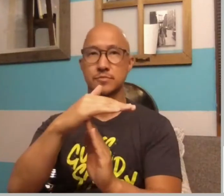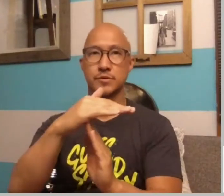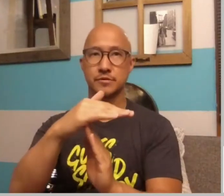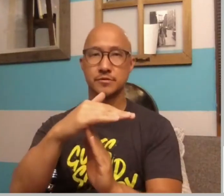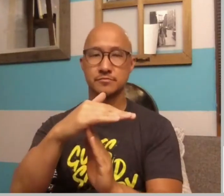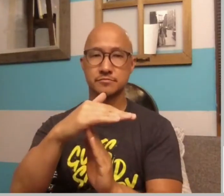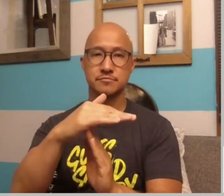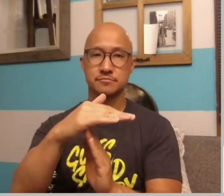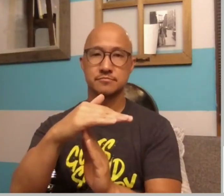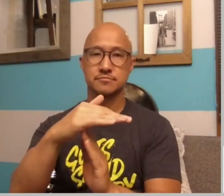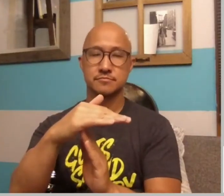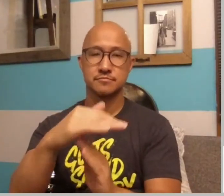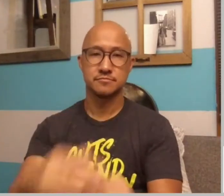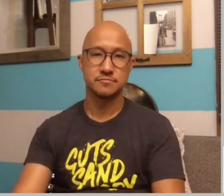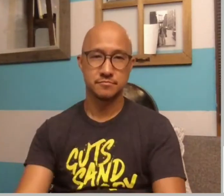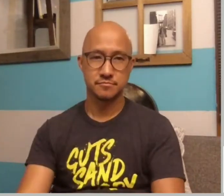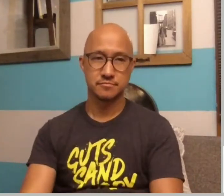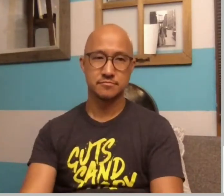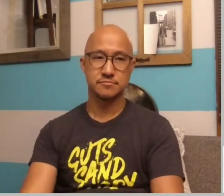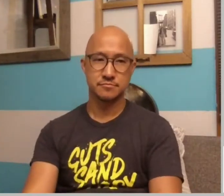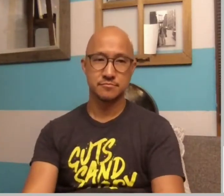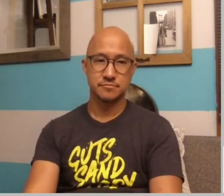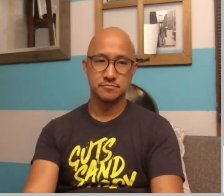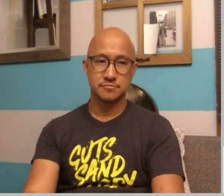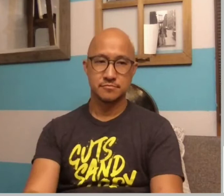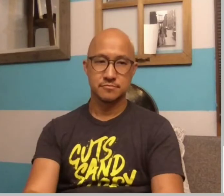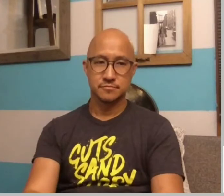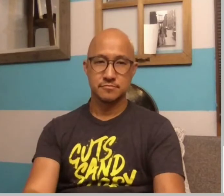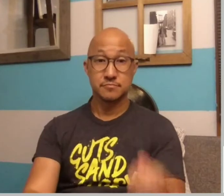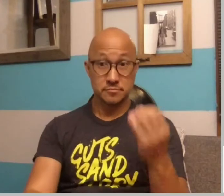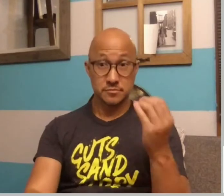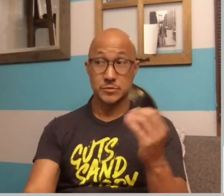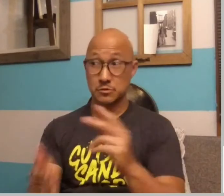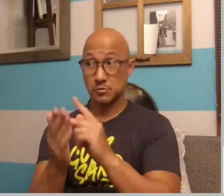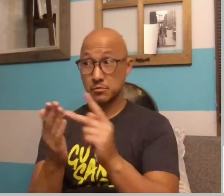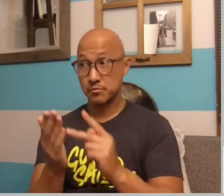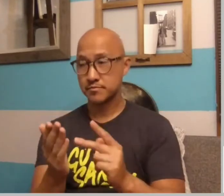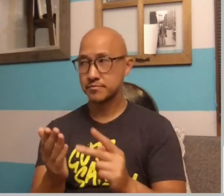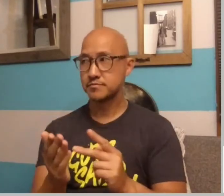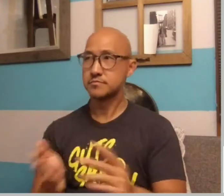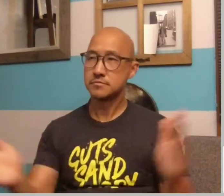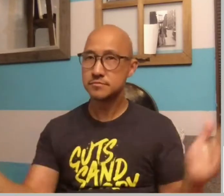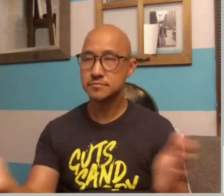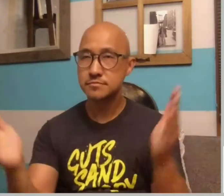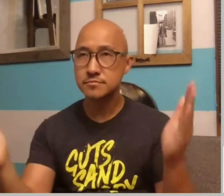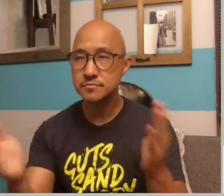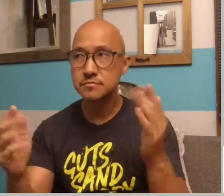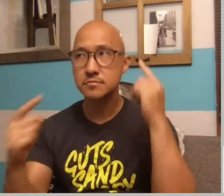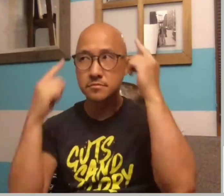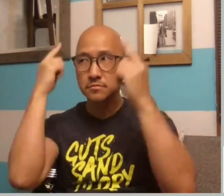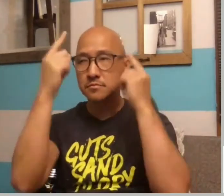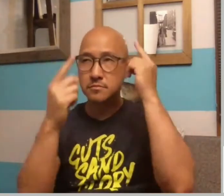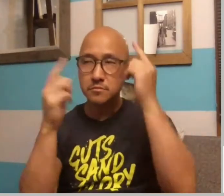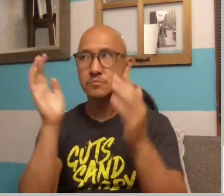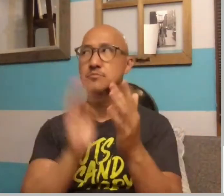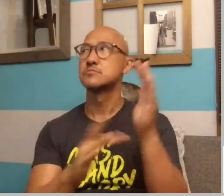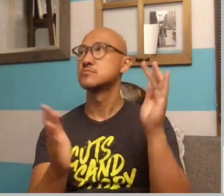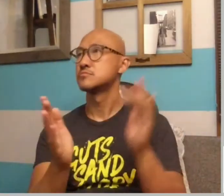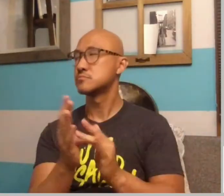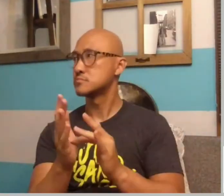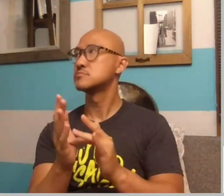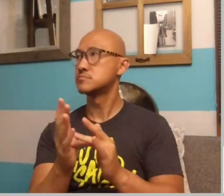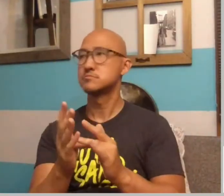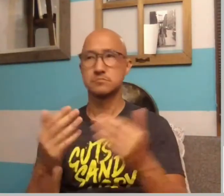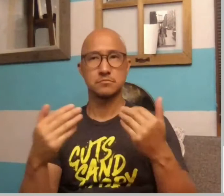So it was really about imitating Jesus' grace and how much he gave for us. Now, finally, even though there was